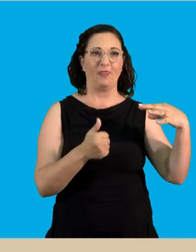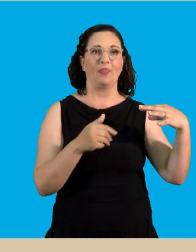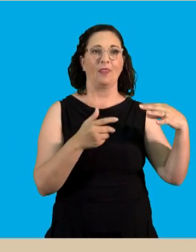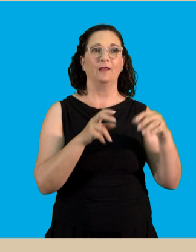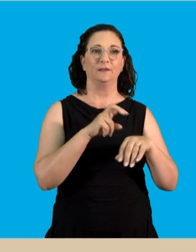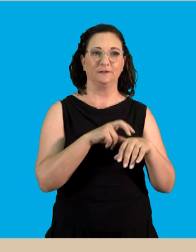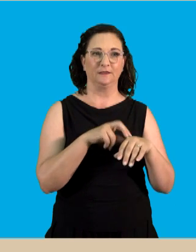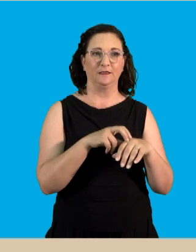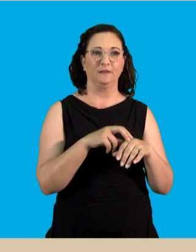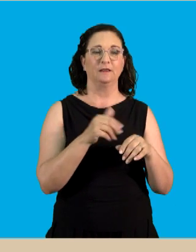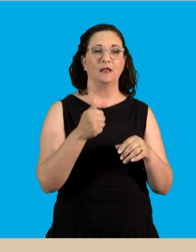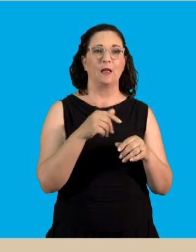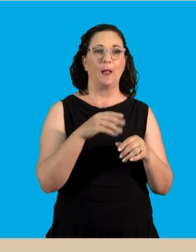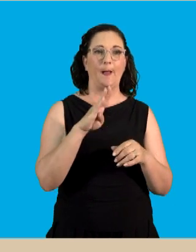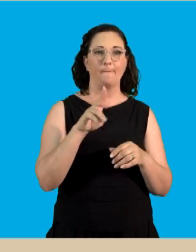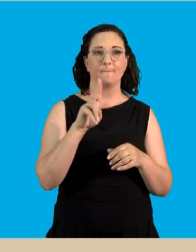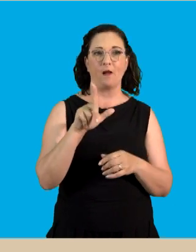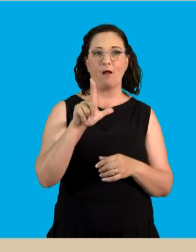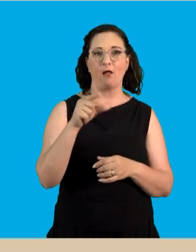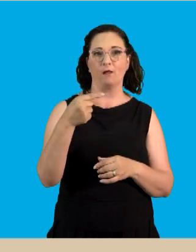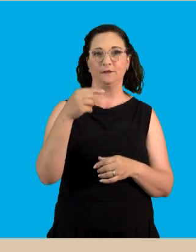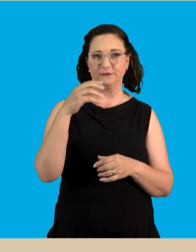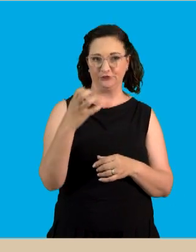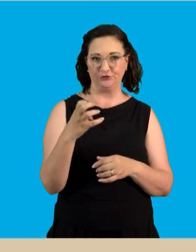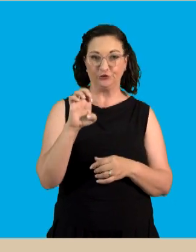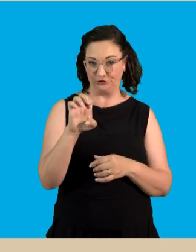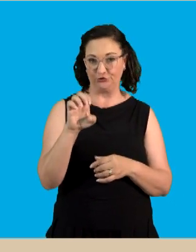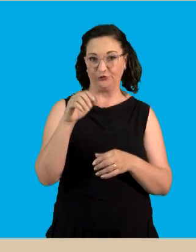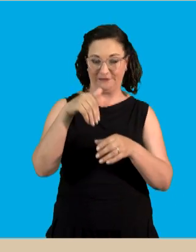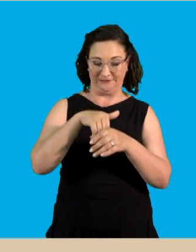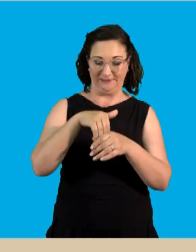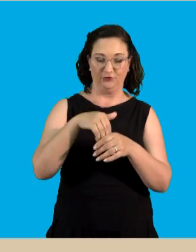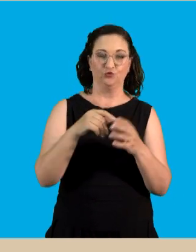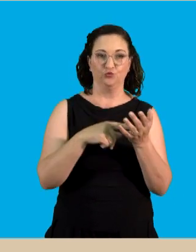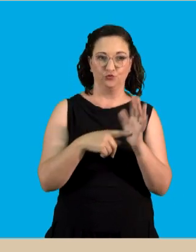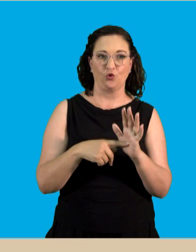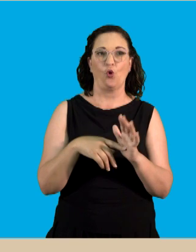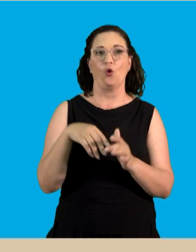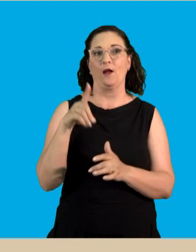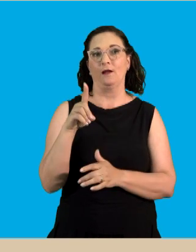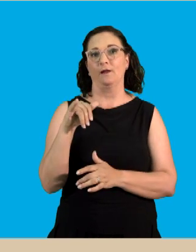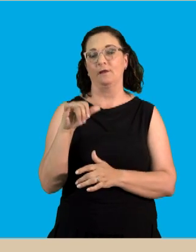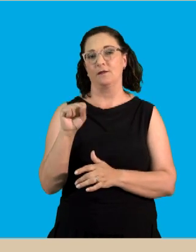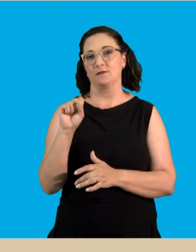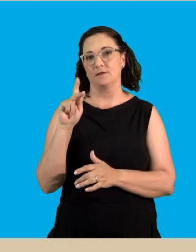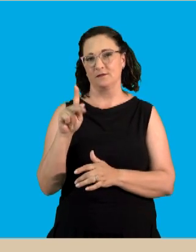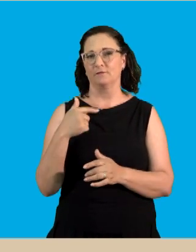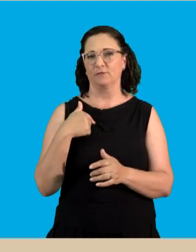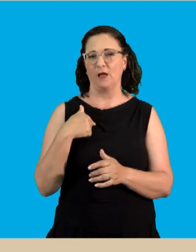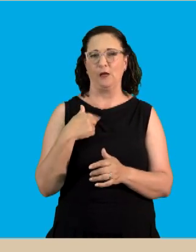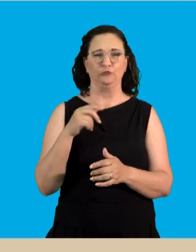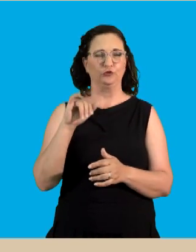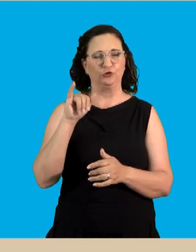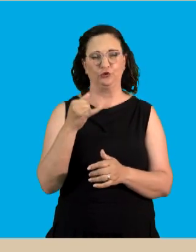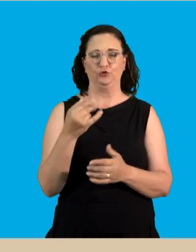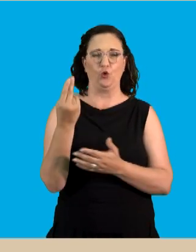bulge as well as the disk, which is the spiral arm disk that we find on our Milky Way. So I'm just going to